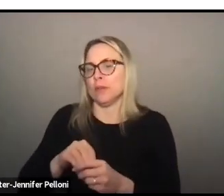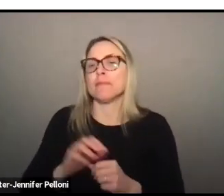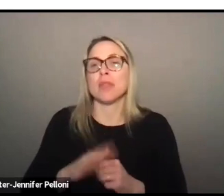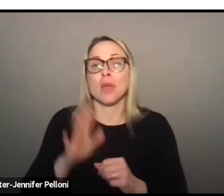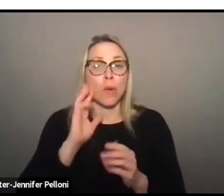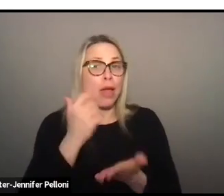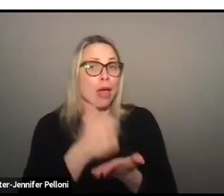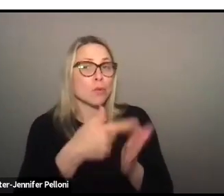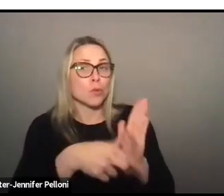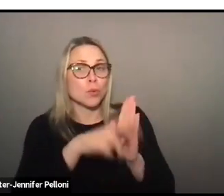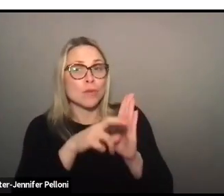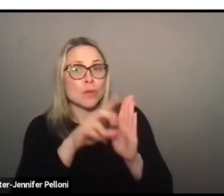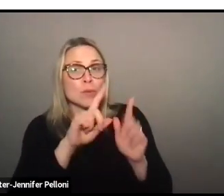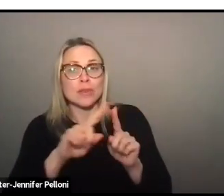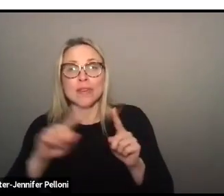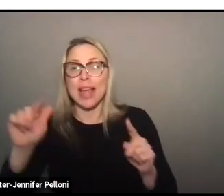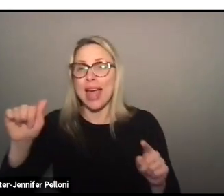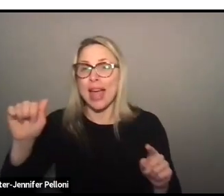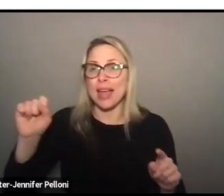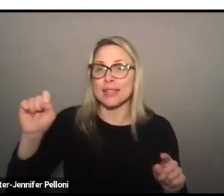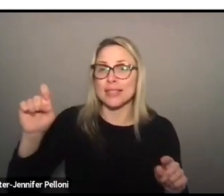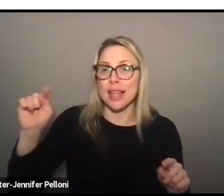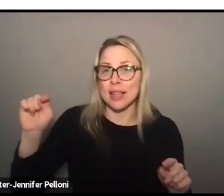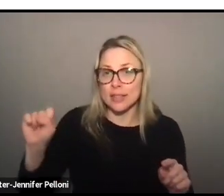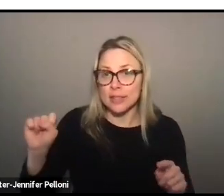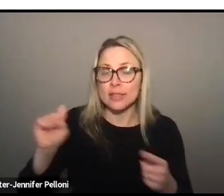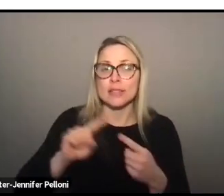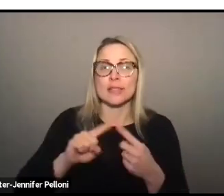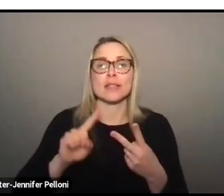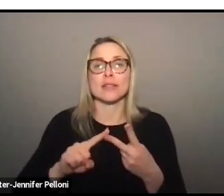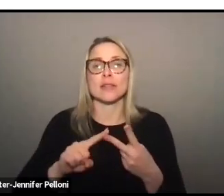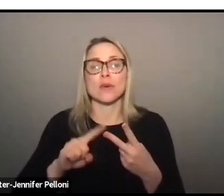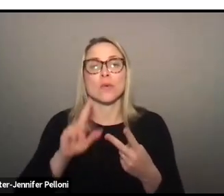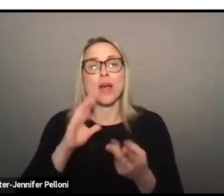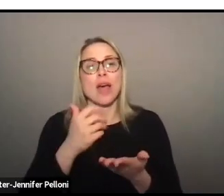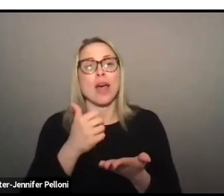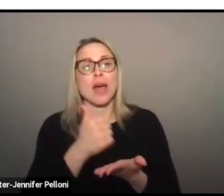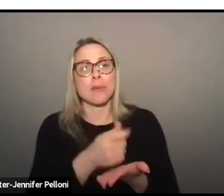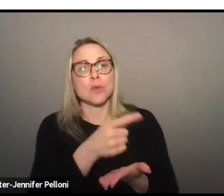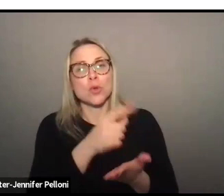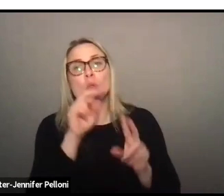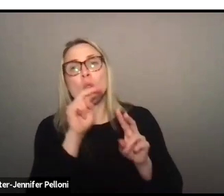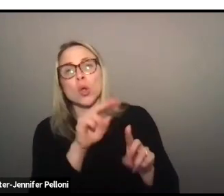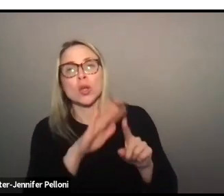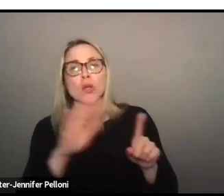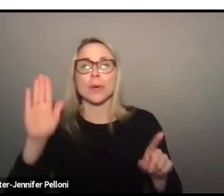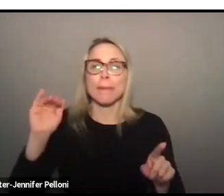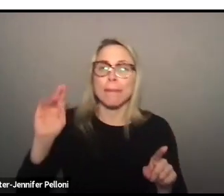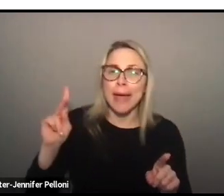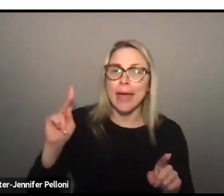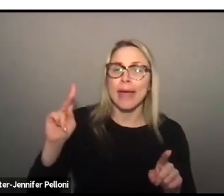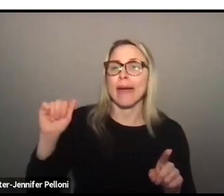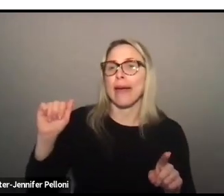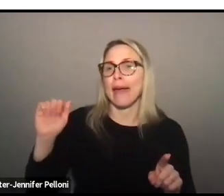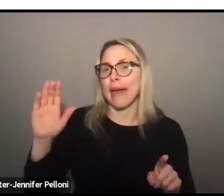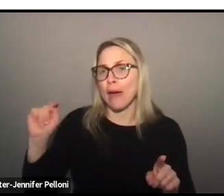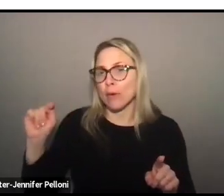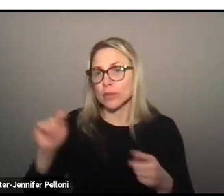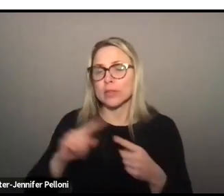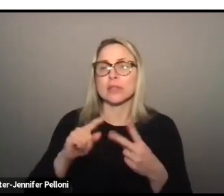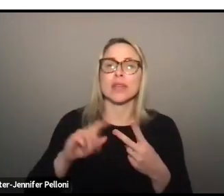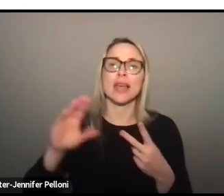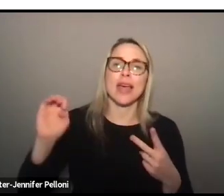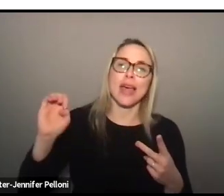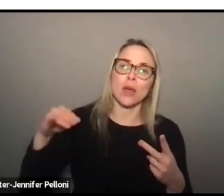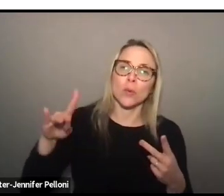review your assets. They're going to have you look at your bank accounts, your equities,